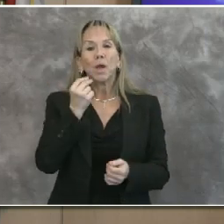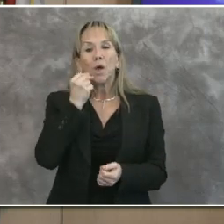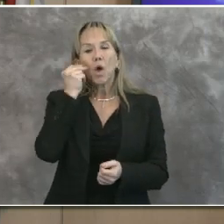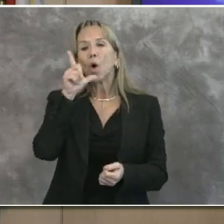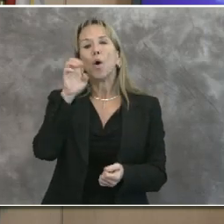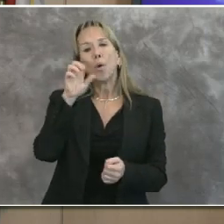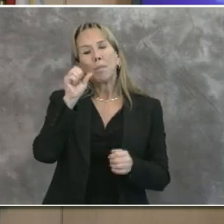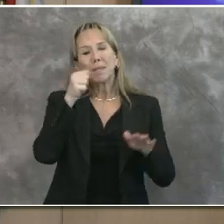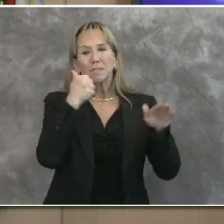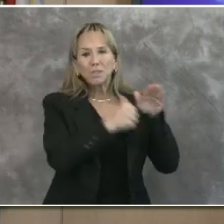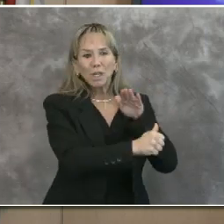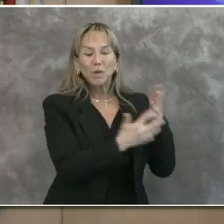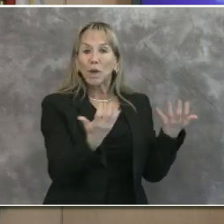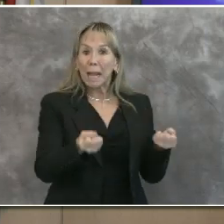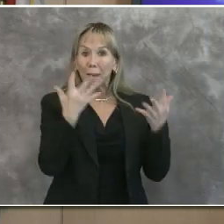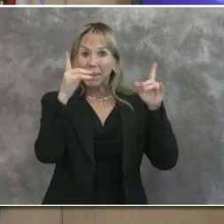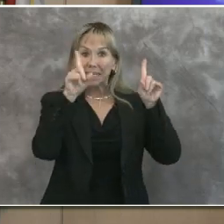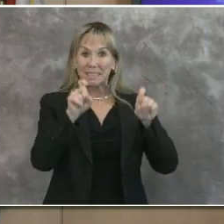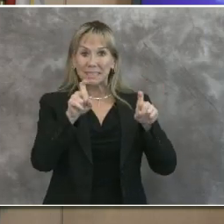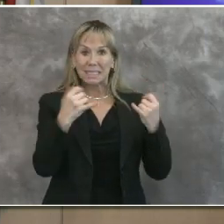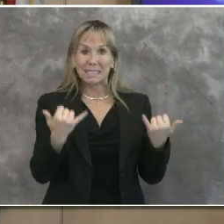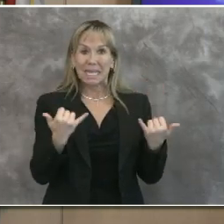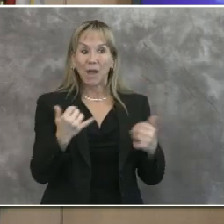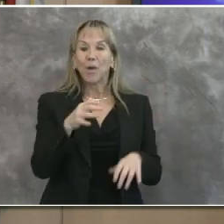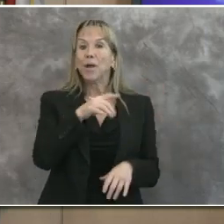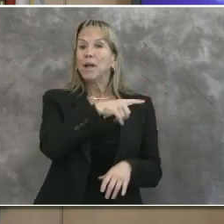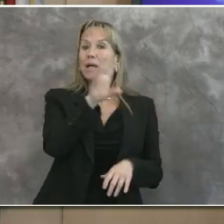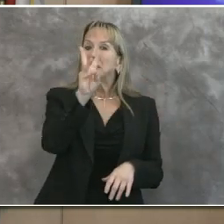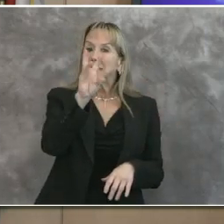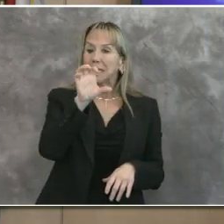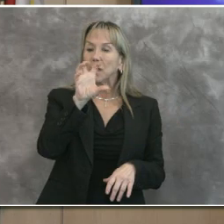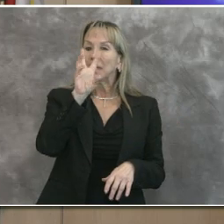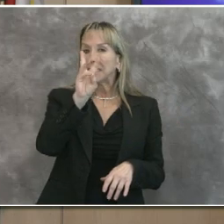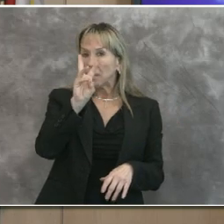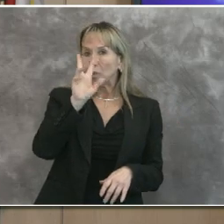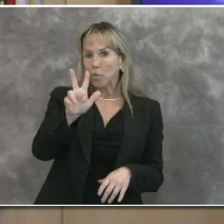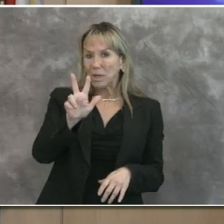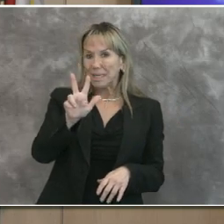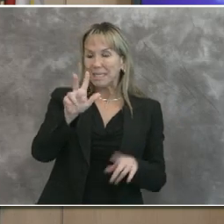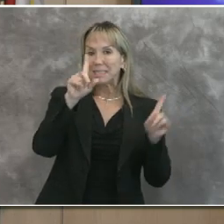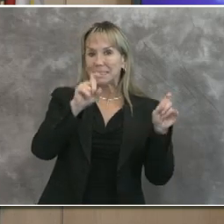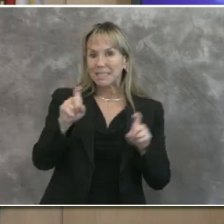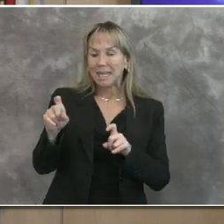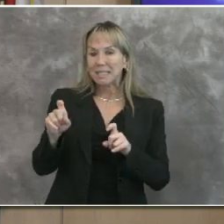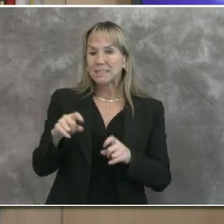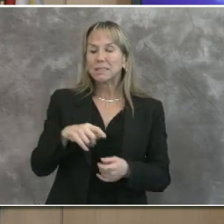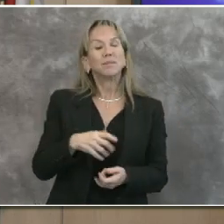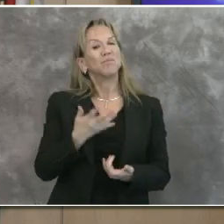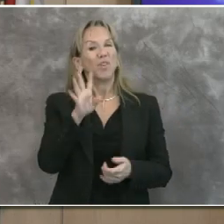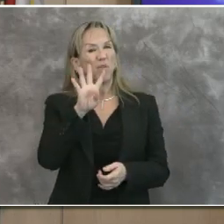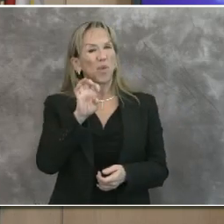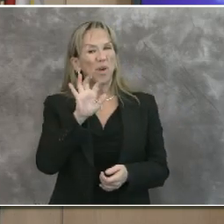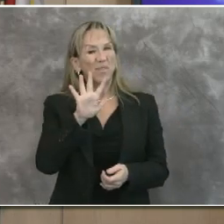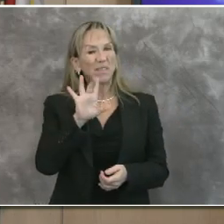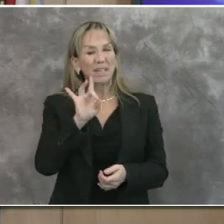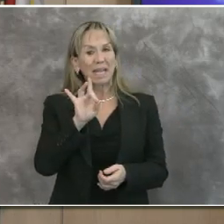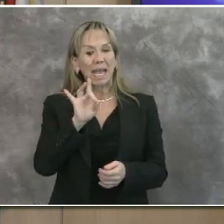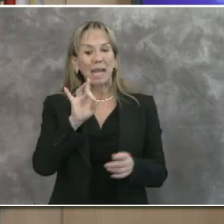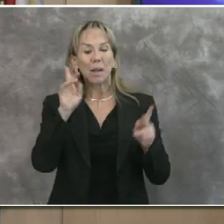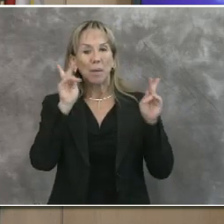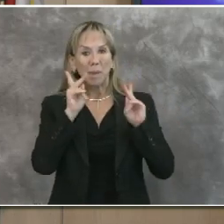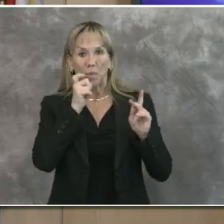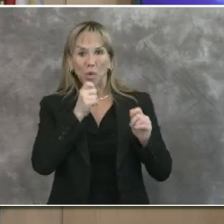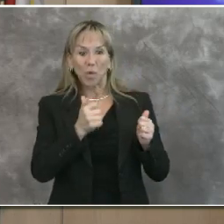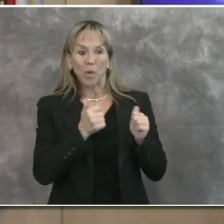shelter testing. The number of tests administered is 663. That is 458 residents